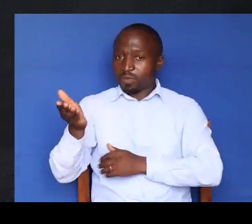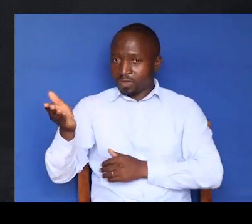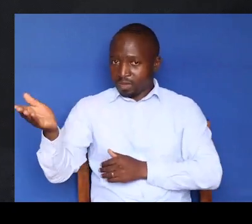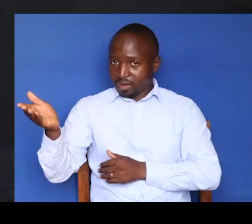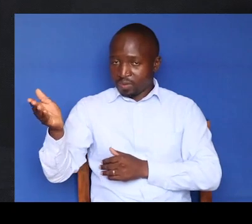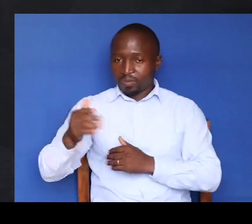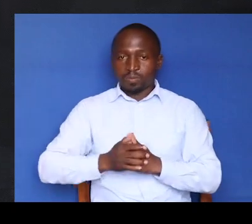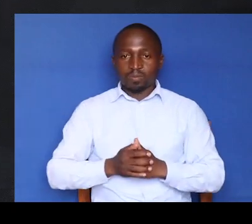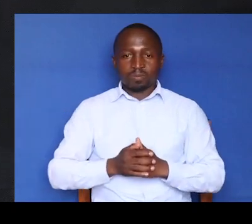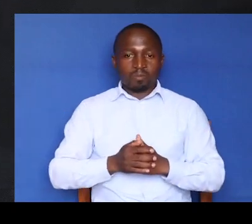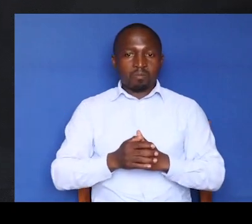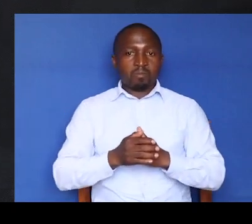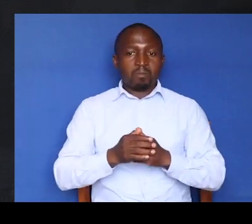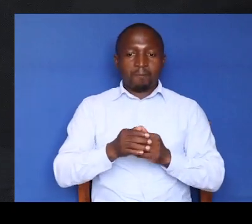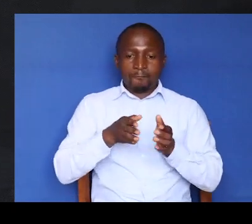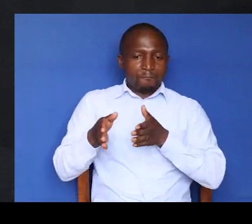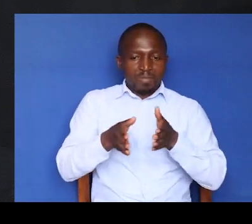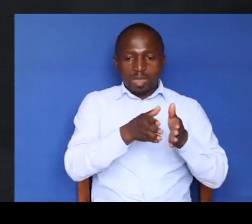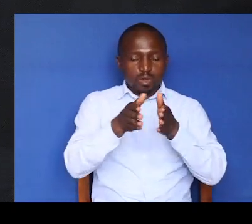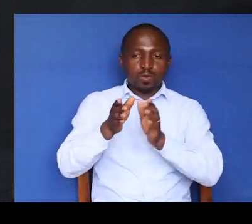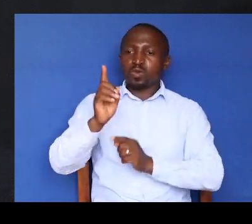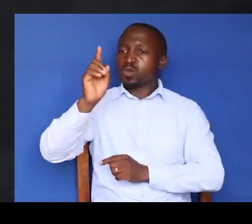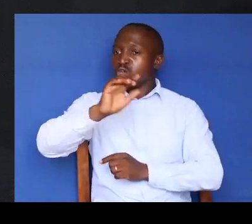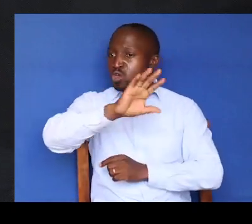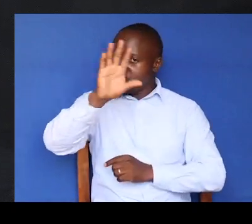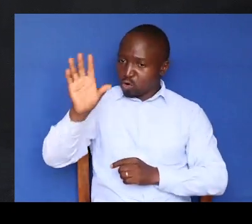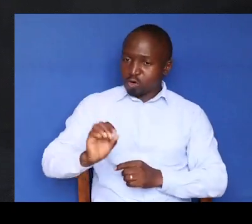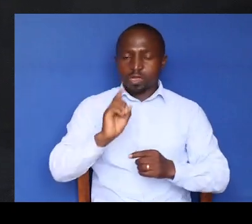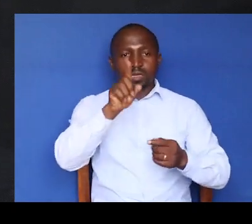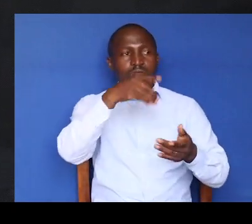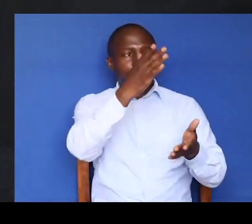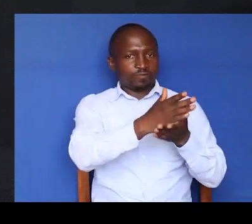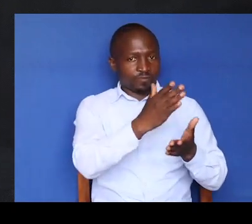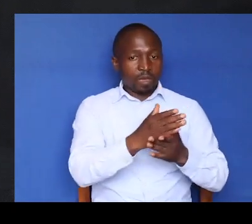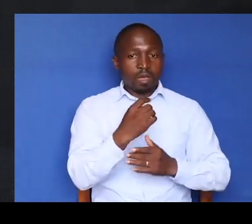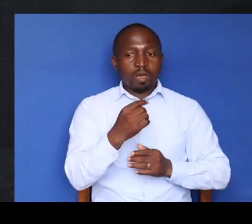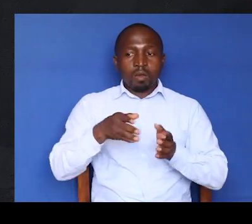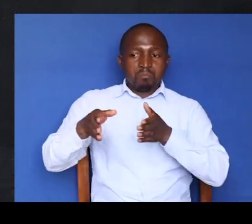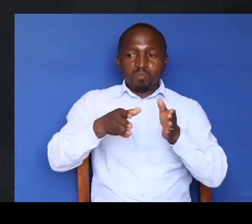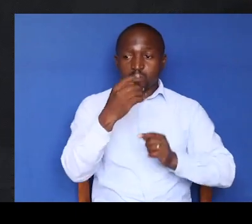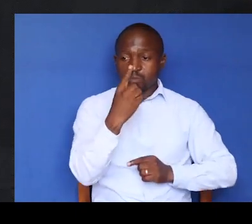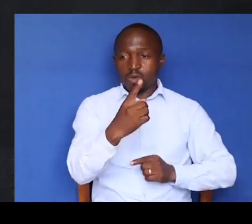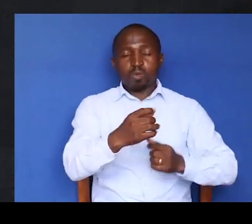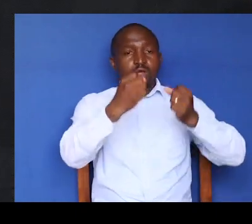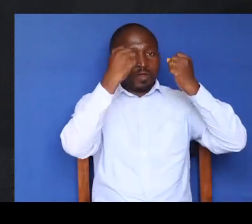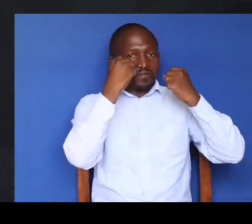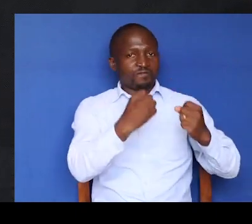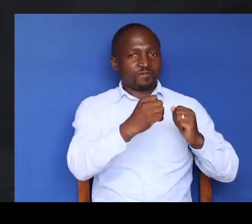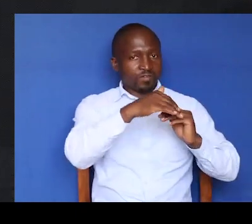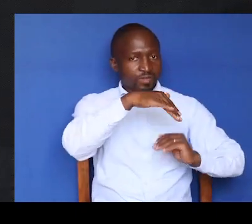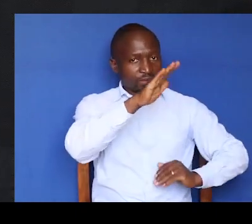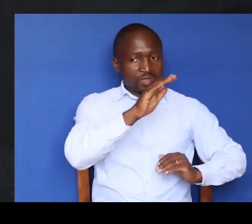but the two rivers extremely varied, as one is more powerful while